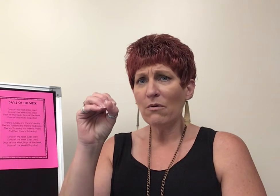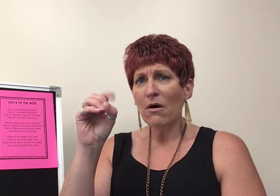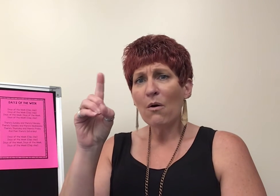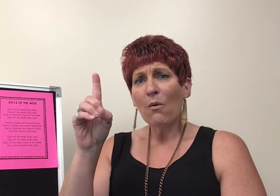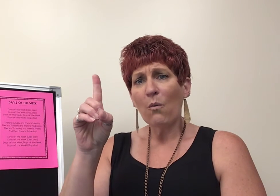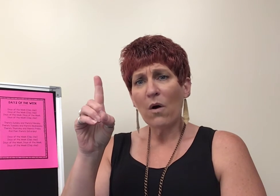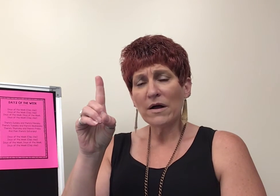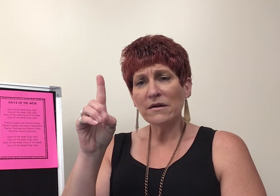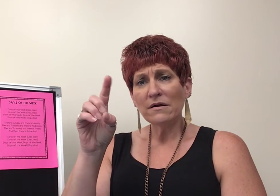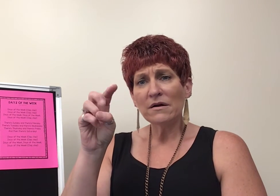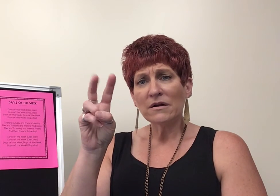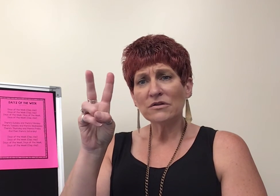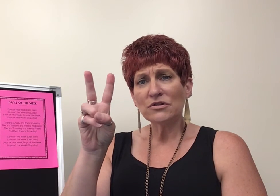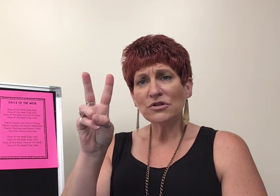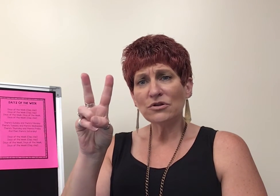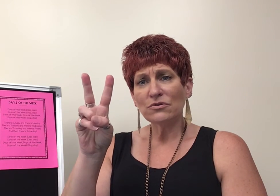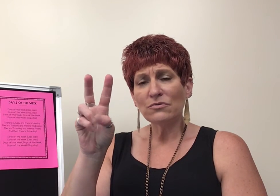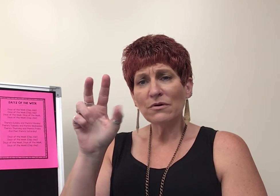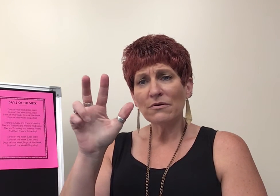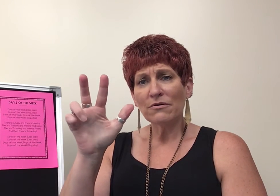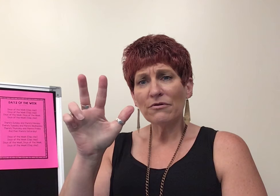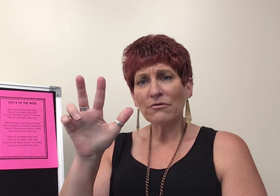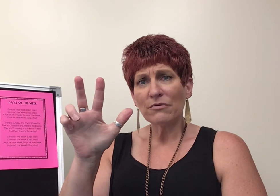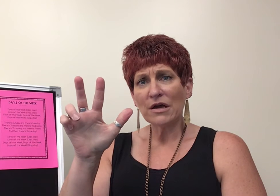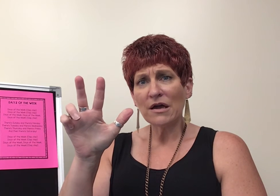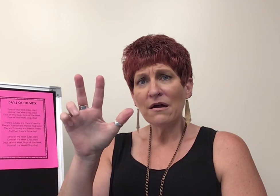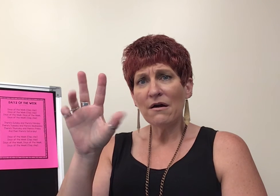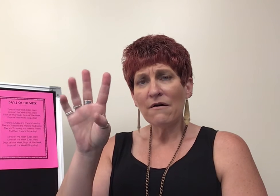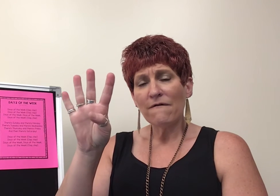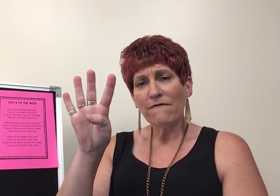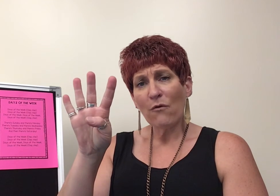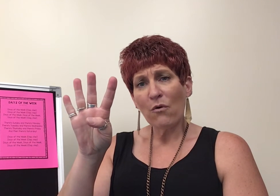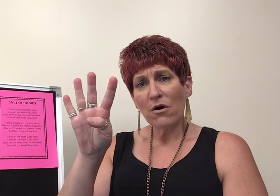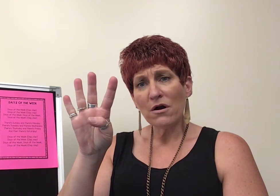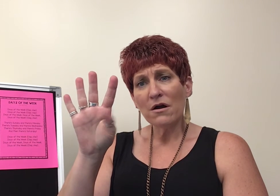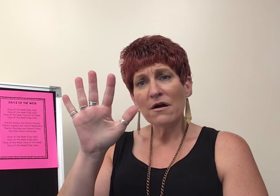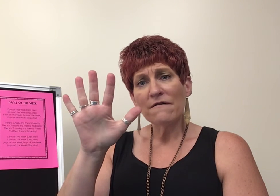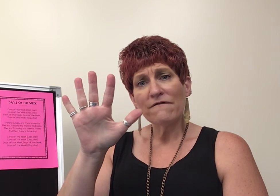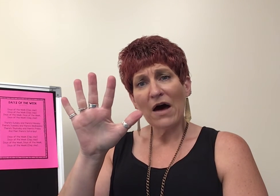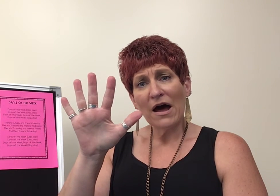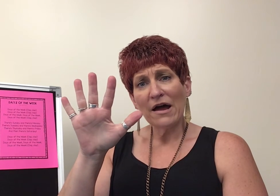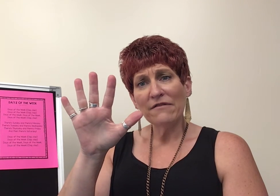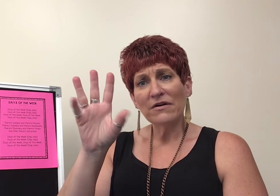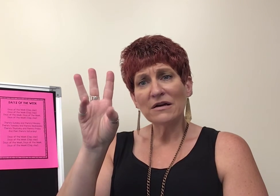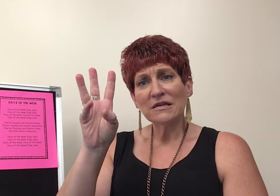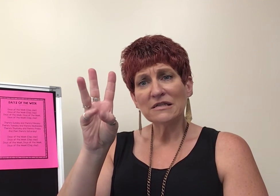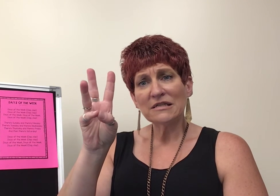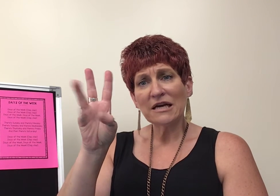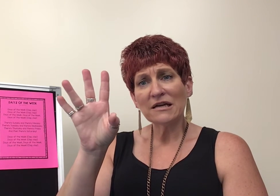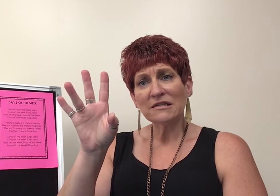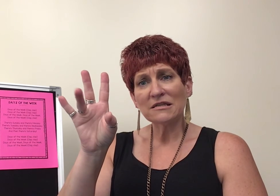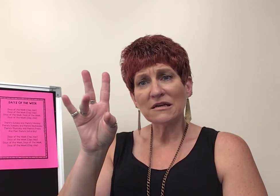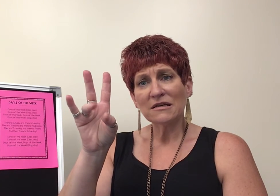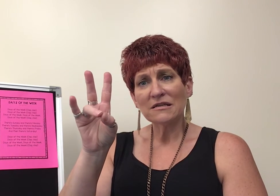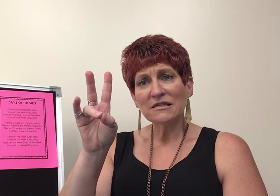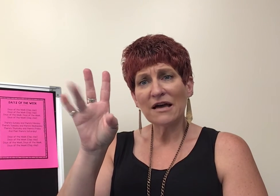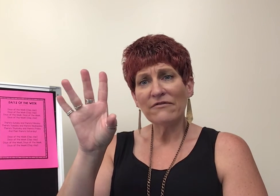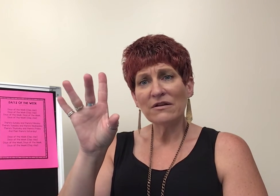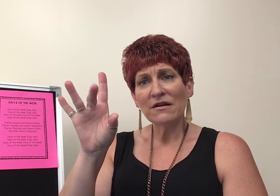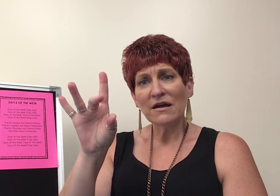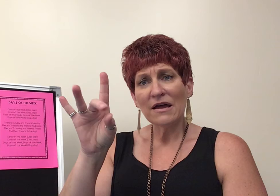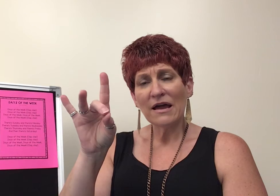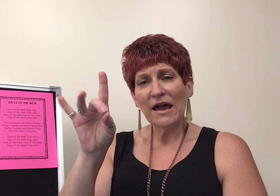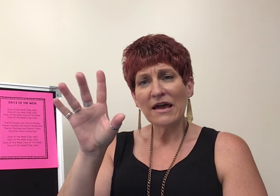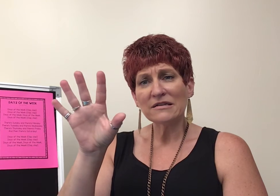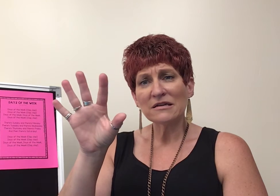0, 1, 2, 3, 4, 5, 6,